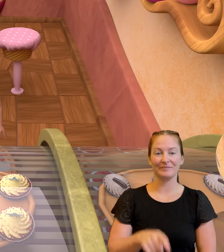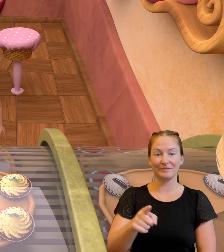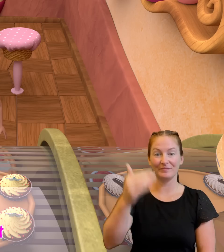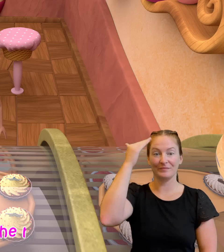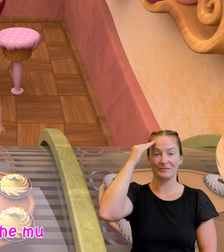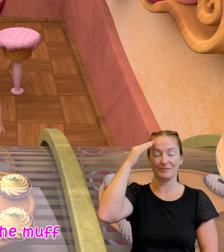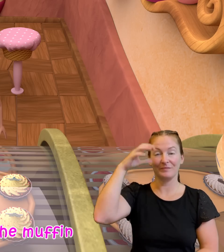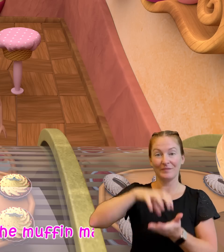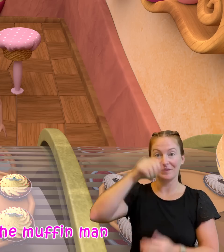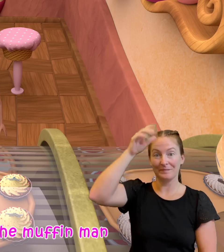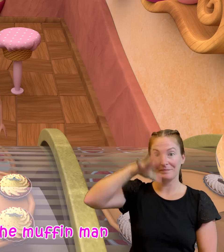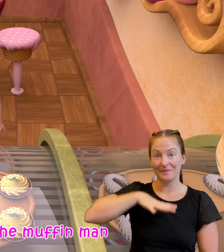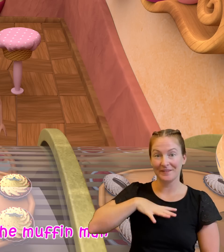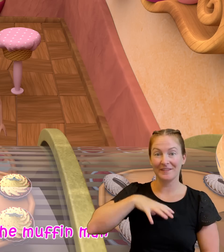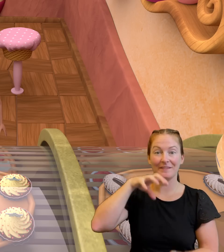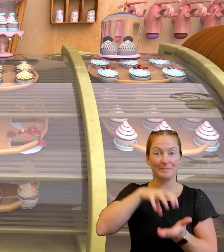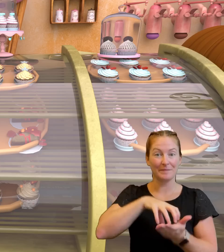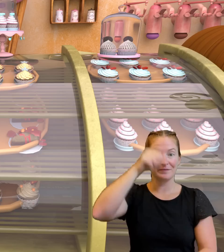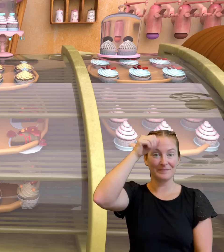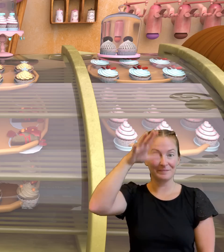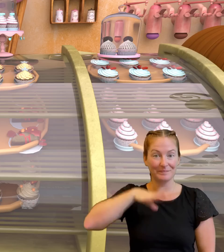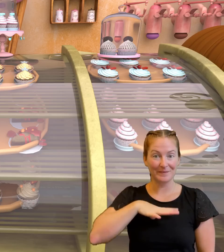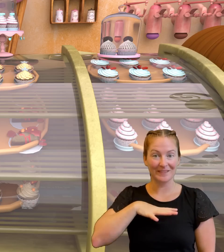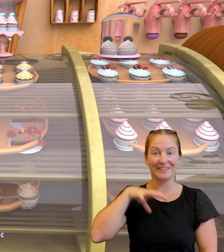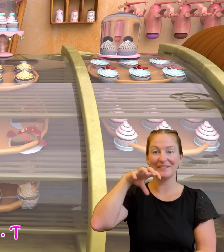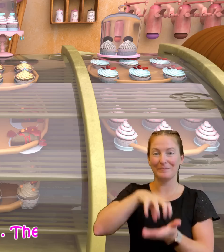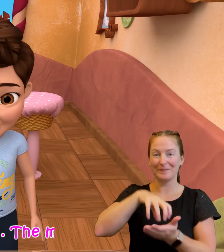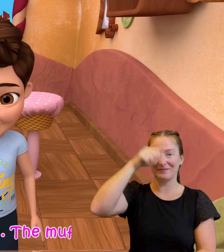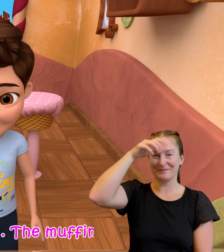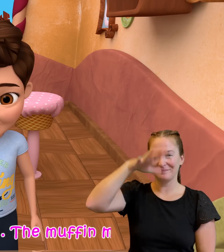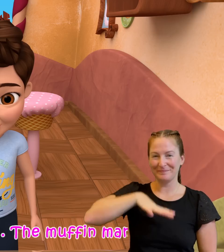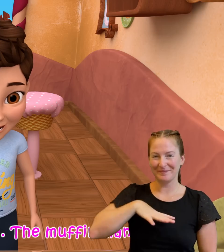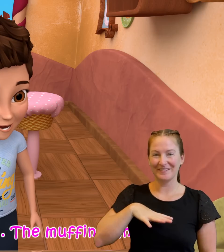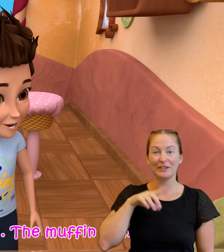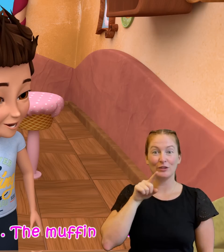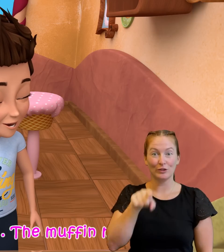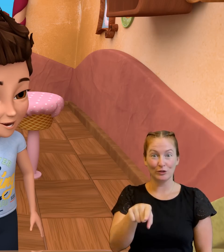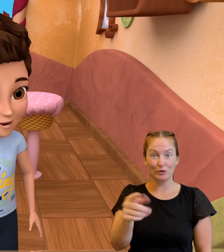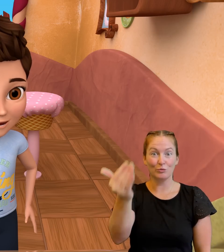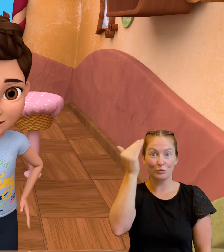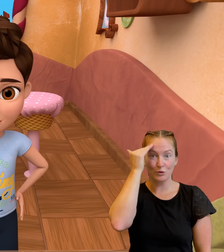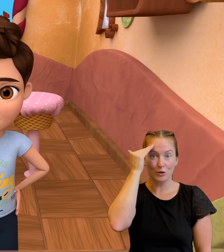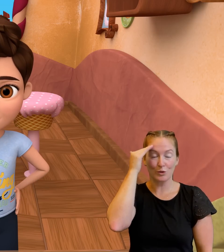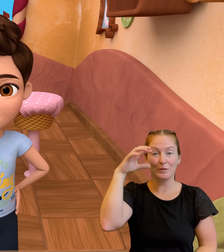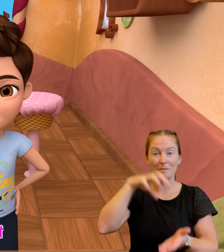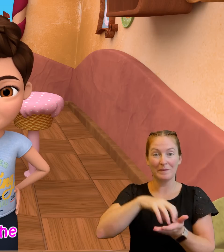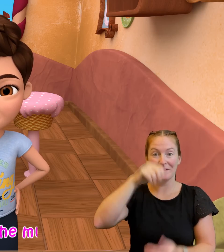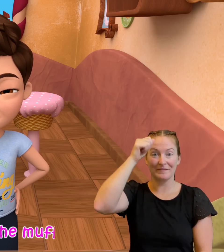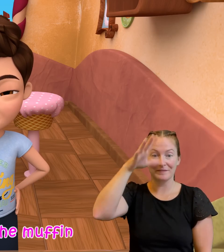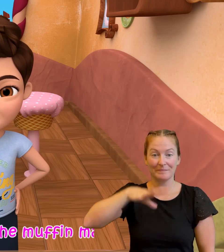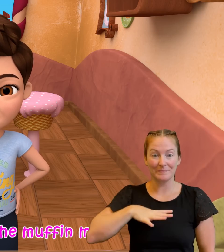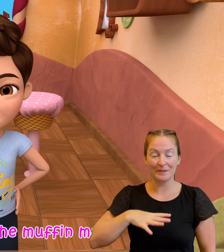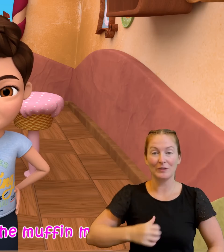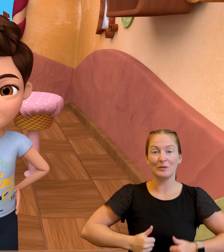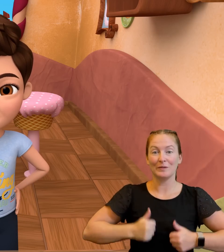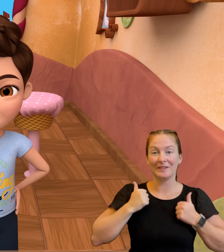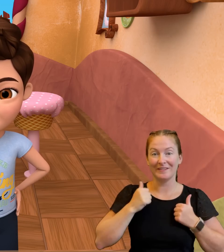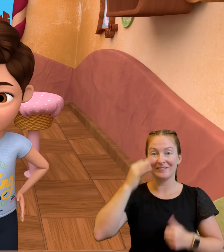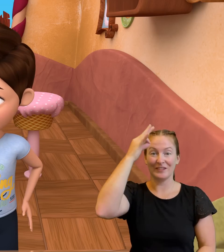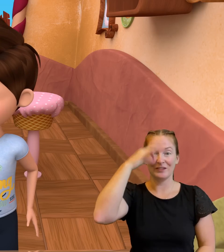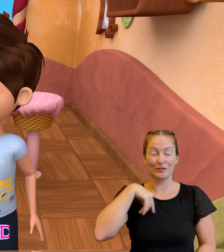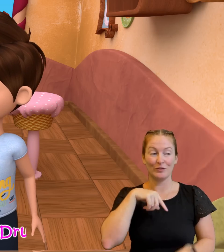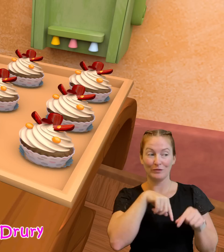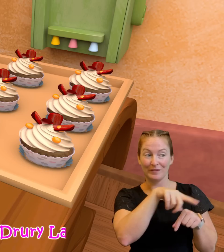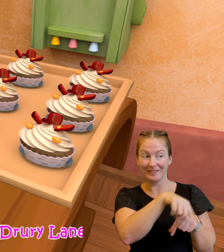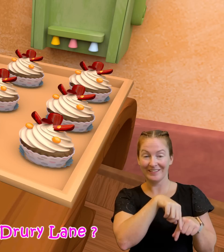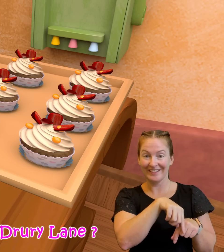Do you know the Muffin Man, the Muffin Man, the Muffin Man? Do you know the Muffin Man who